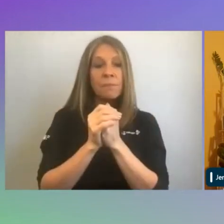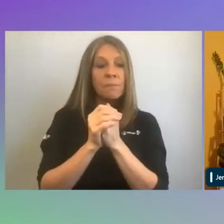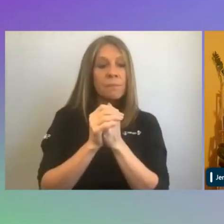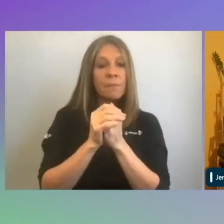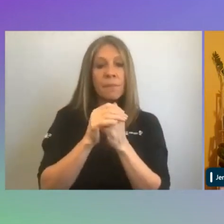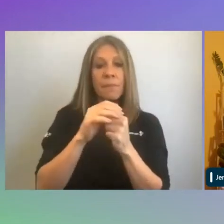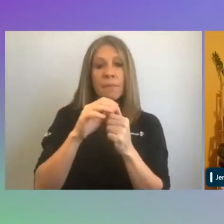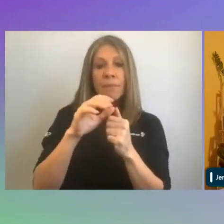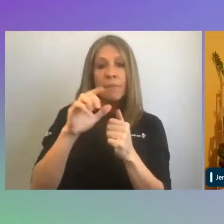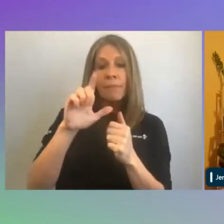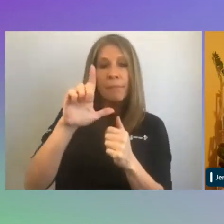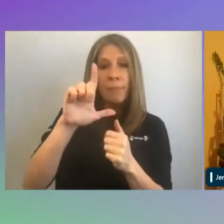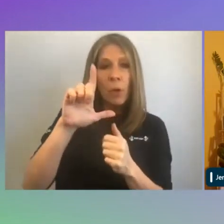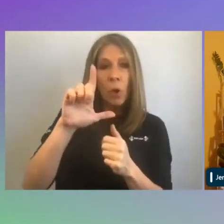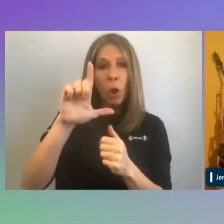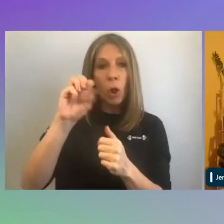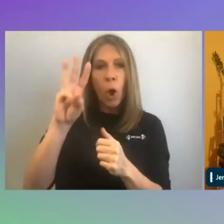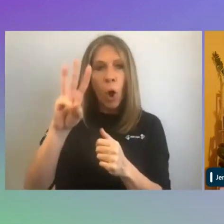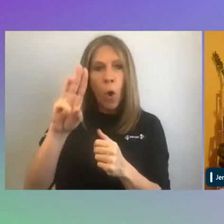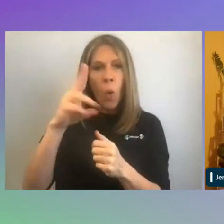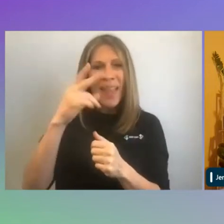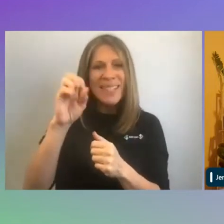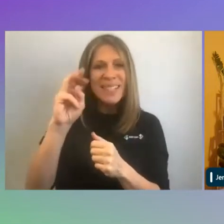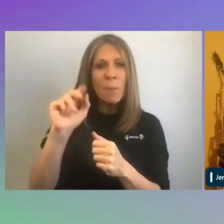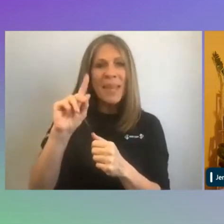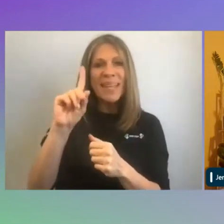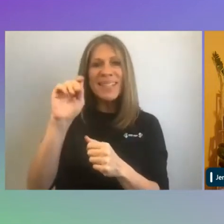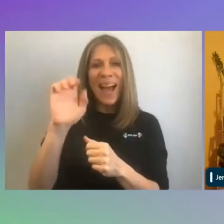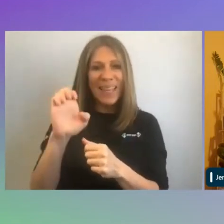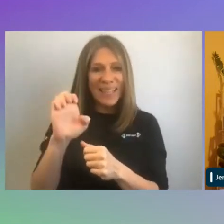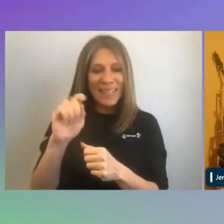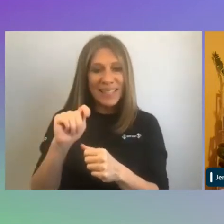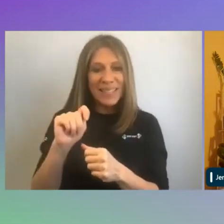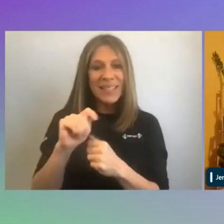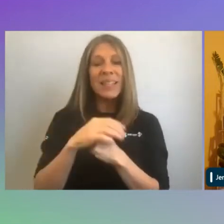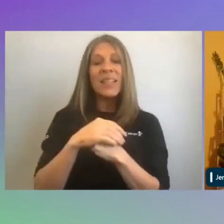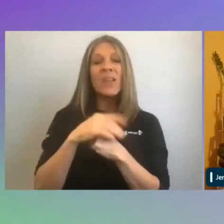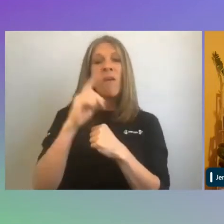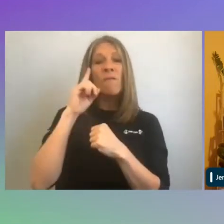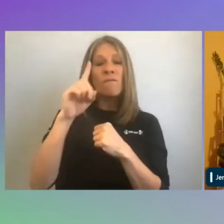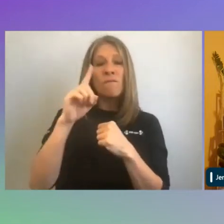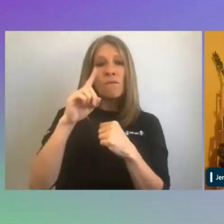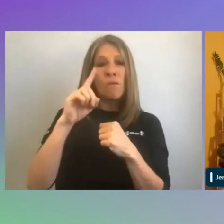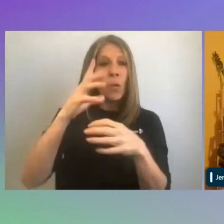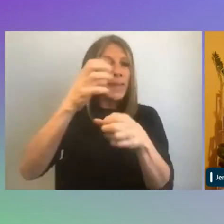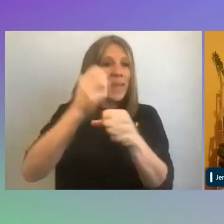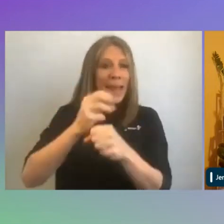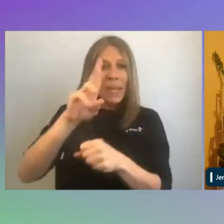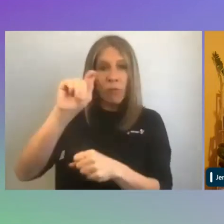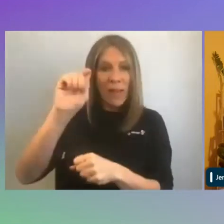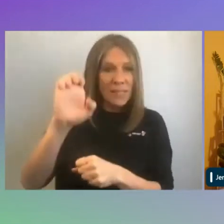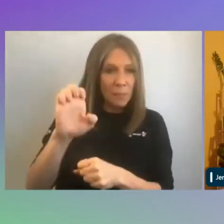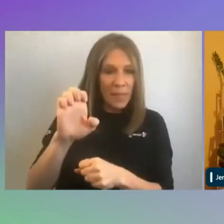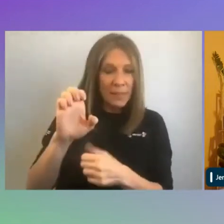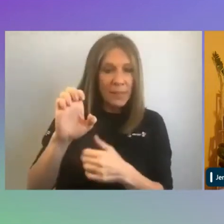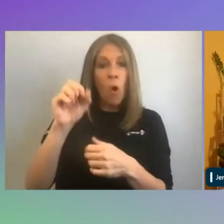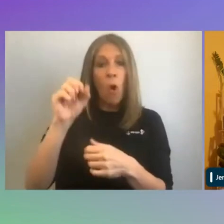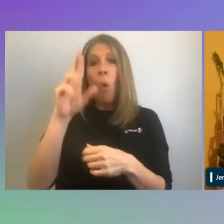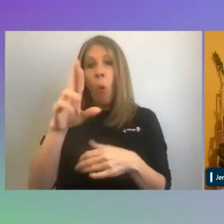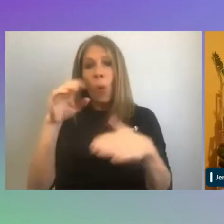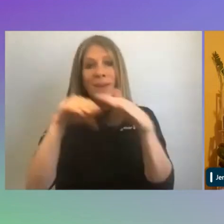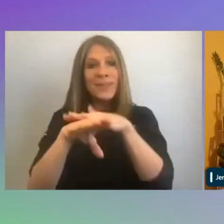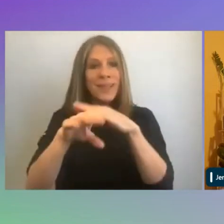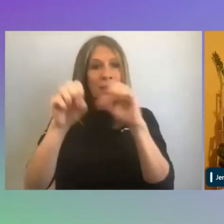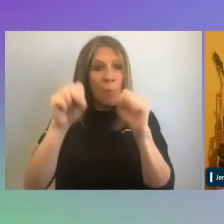low histamine diets, for example, or for generating recipes, or